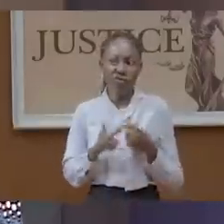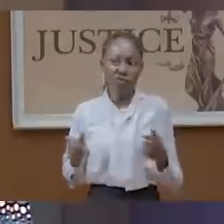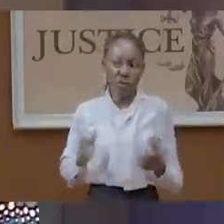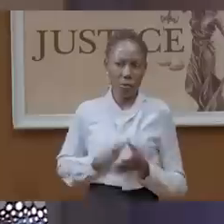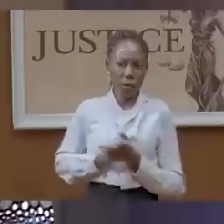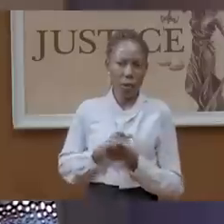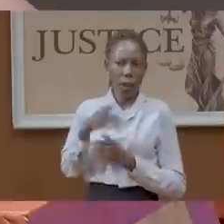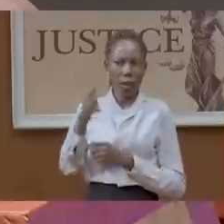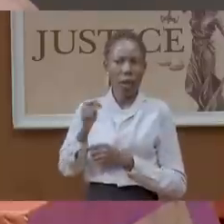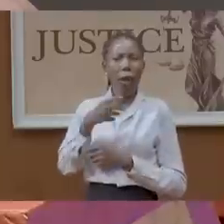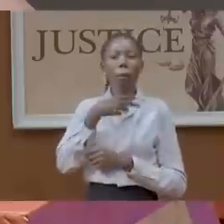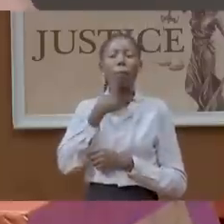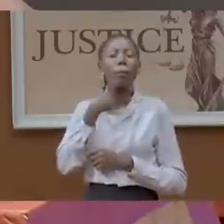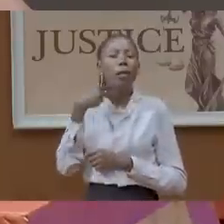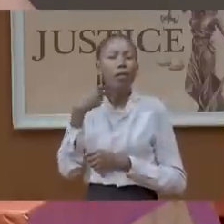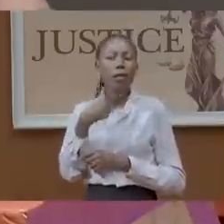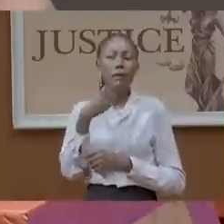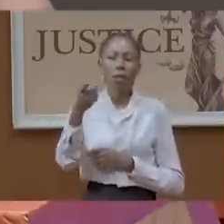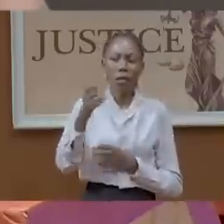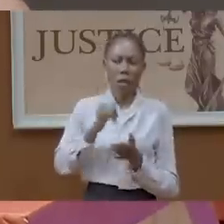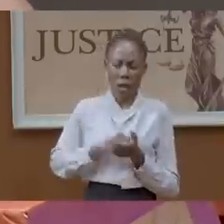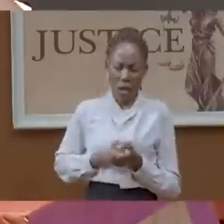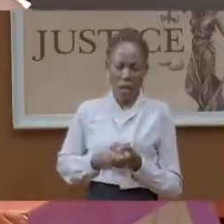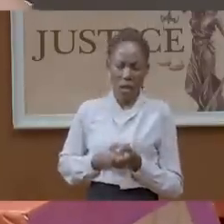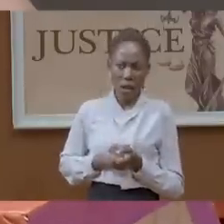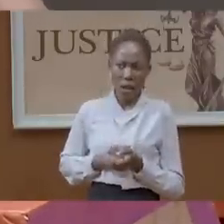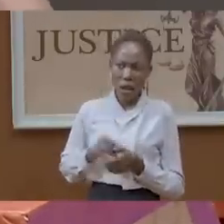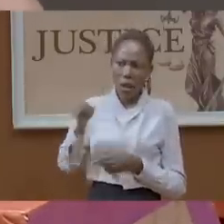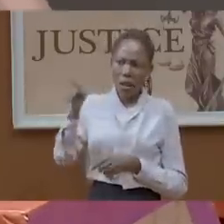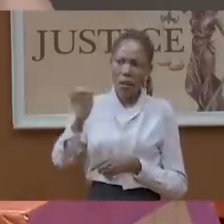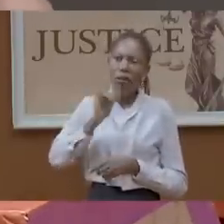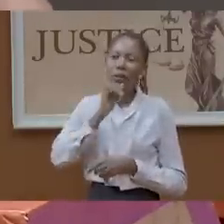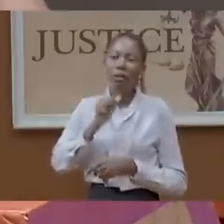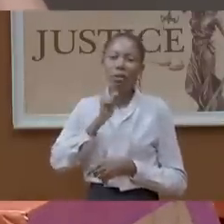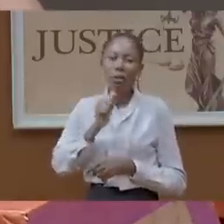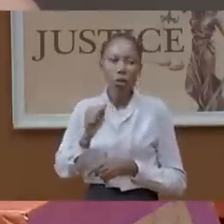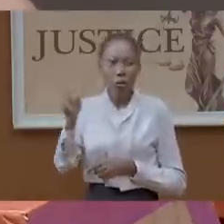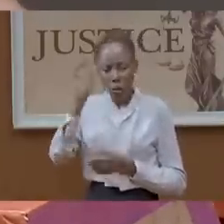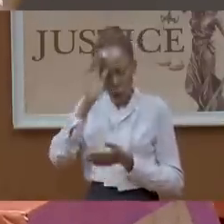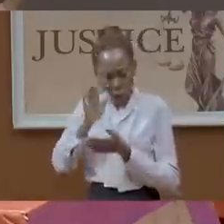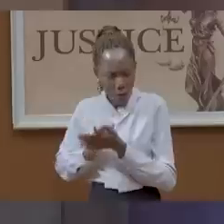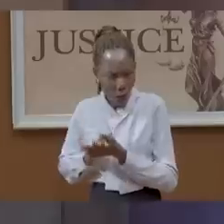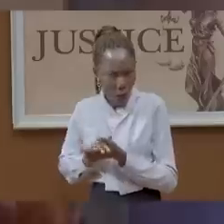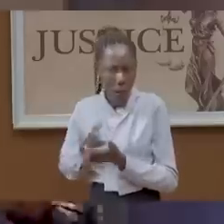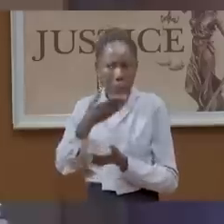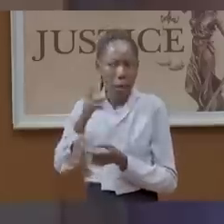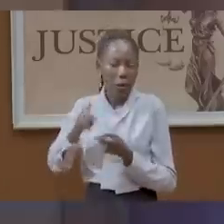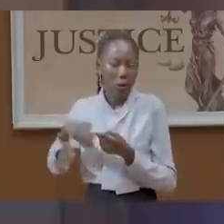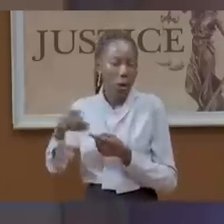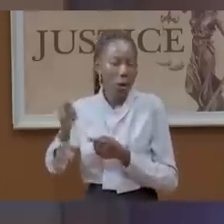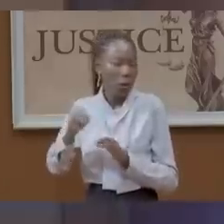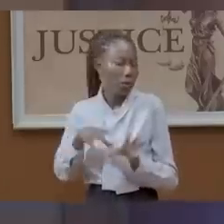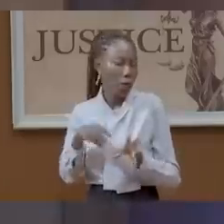husband, let him go. But she said, after 7 years, she will not let him go. She didn't tell me. That's why I said,